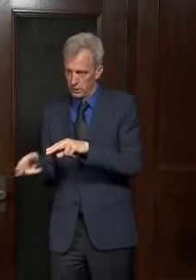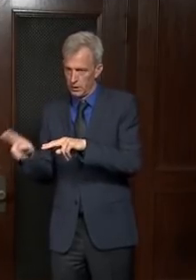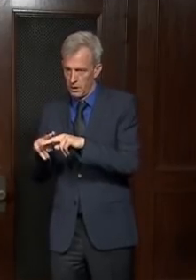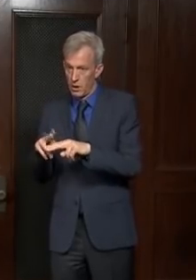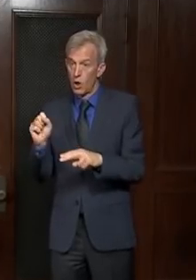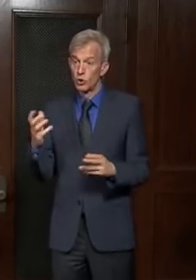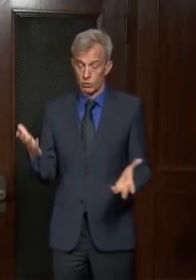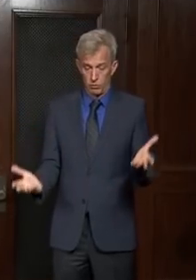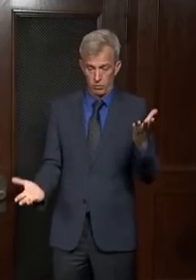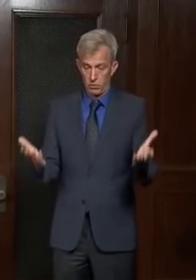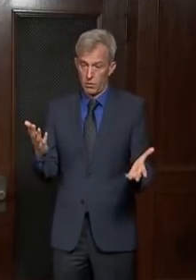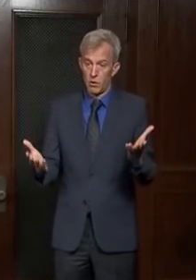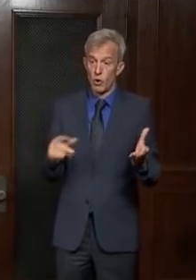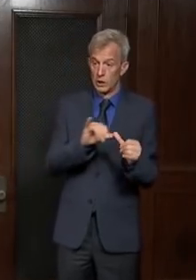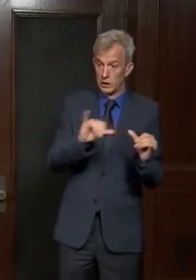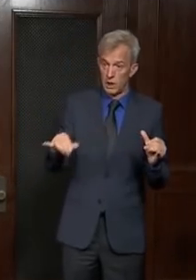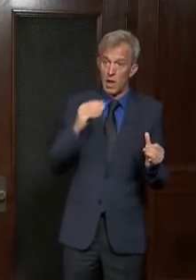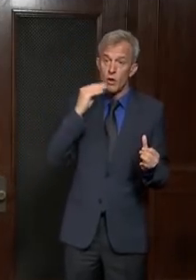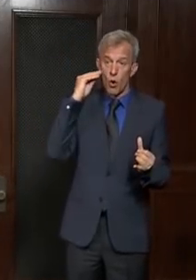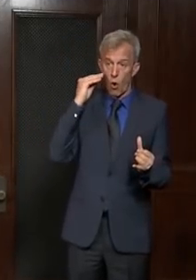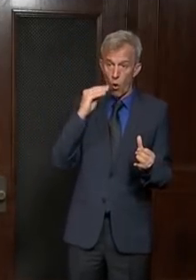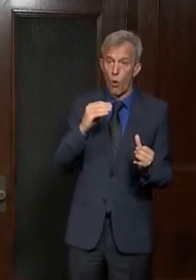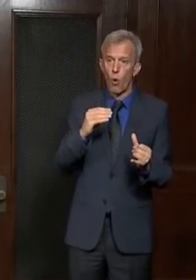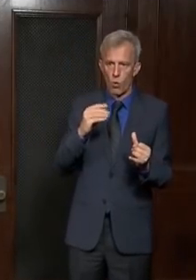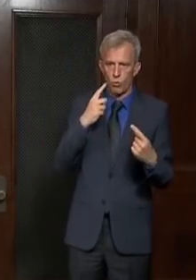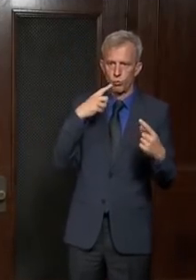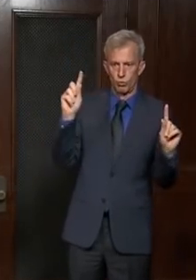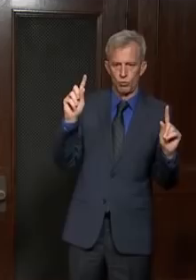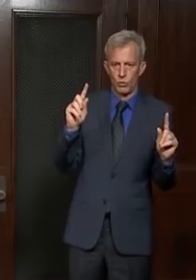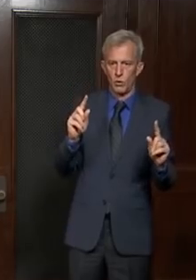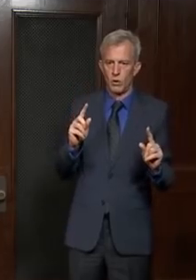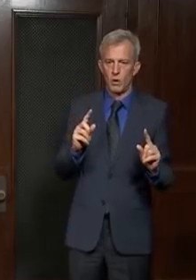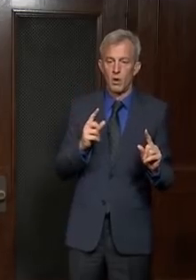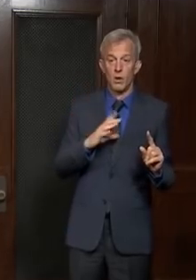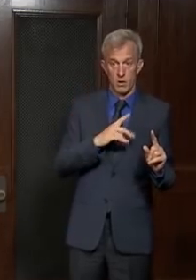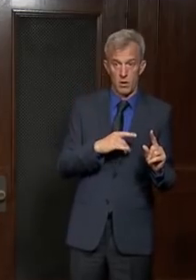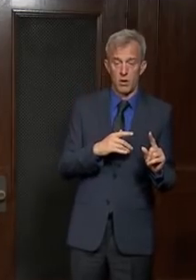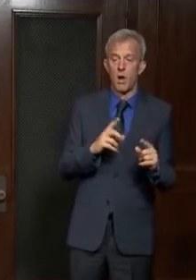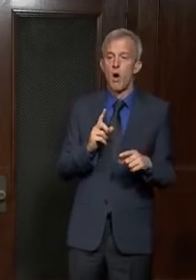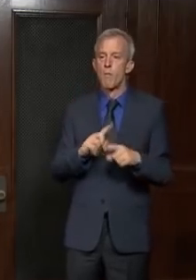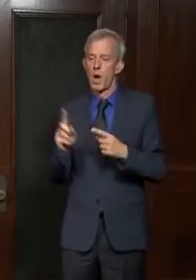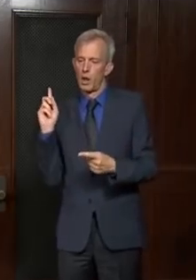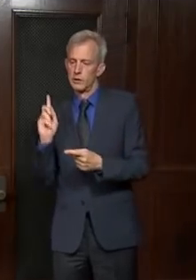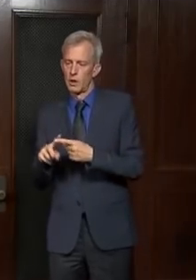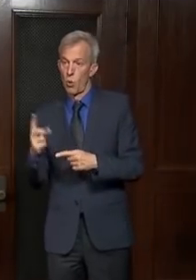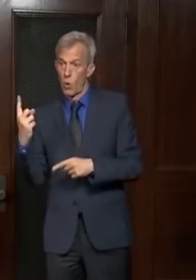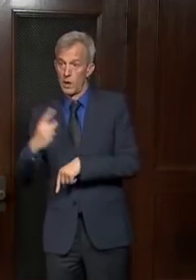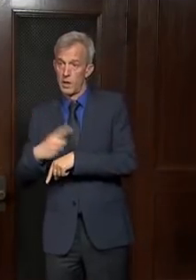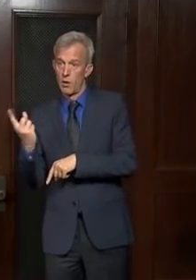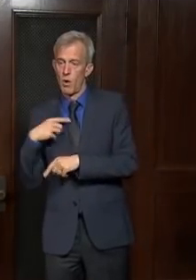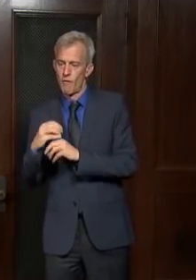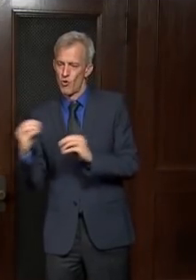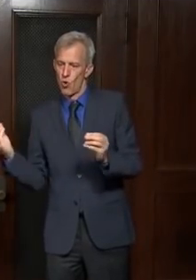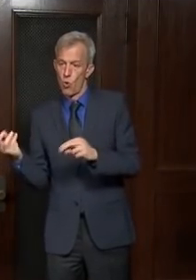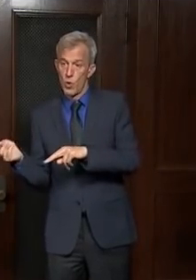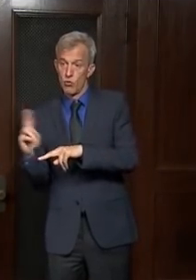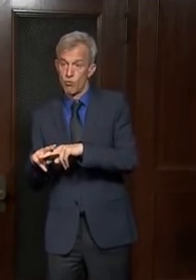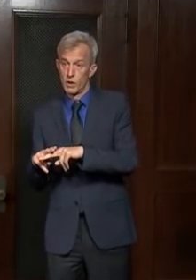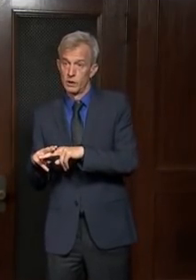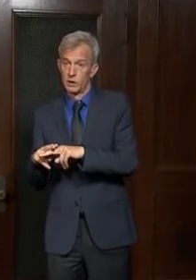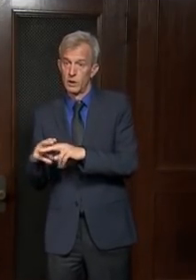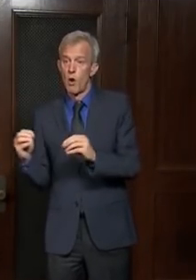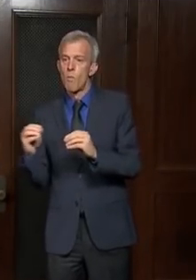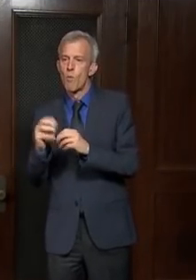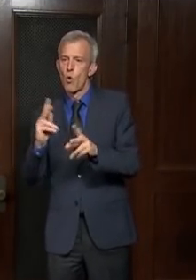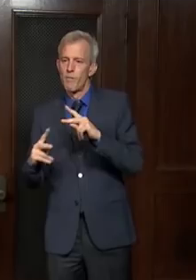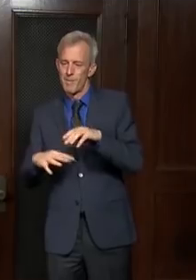work is paying off and those single-digit increases, the single-digit part is great, but until we have a day in which there are no increases and more people are coming